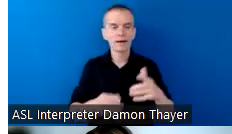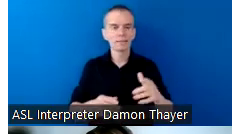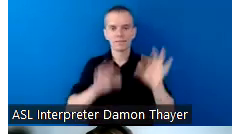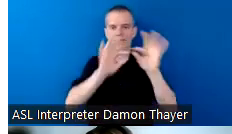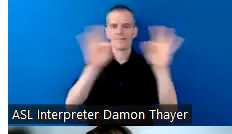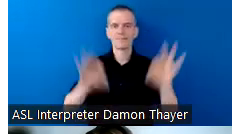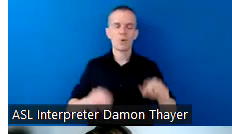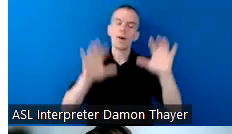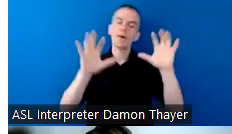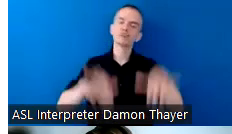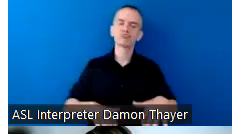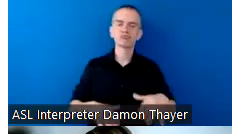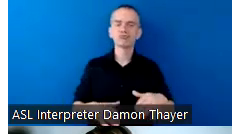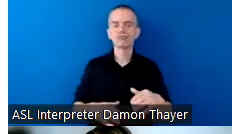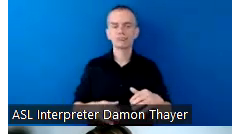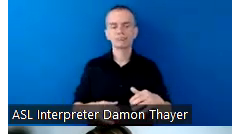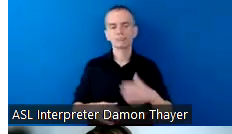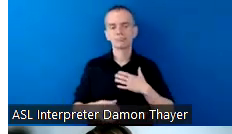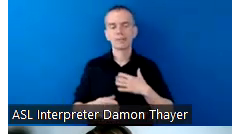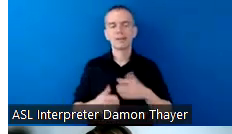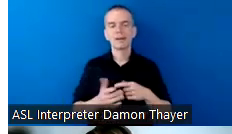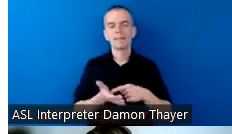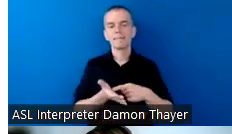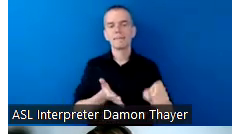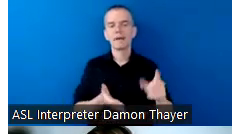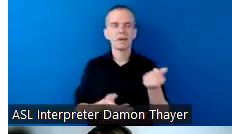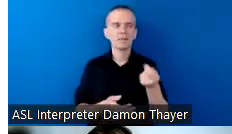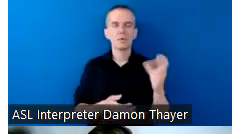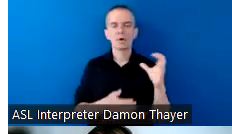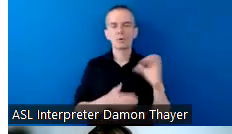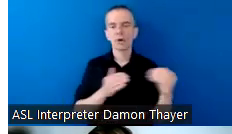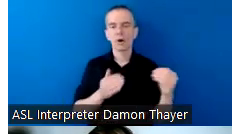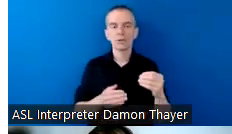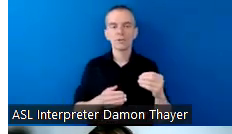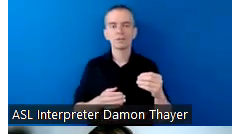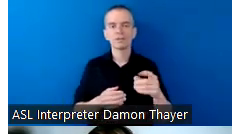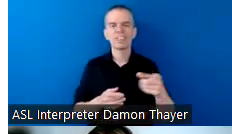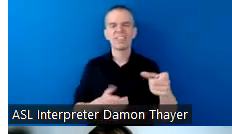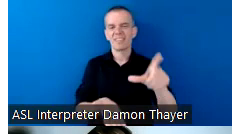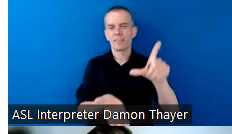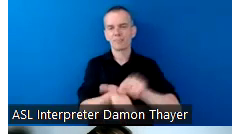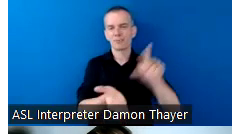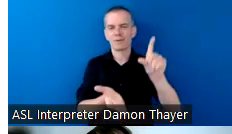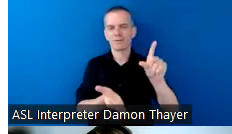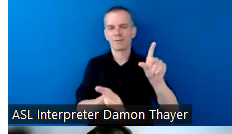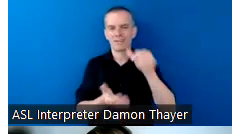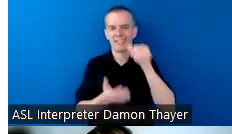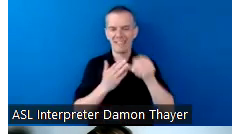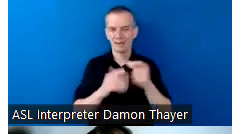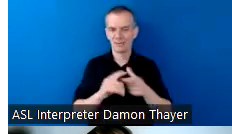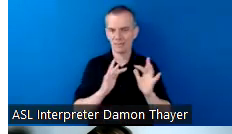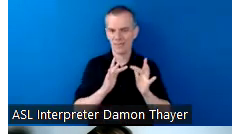form about their situation, and then they pay a couple $100 and are able to print out something that they're saying